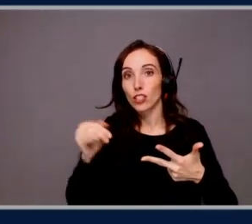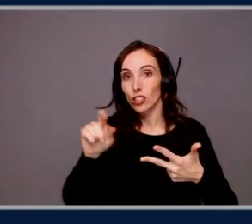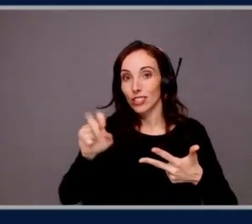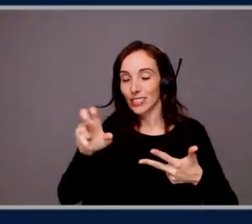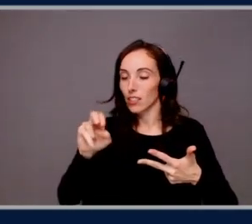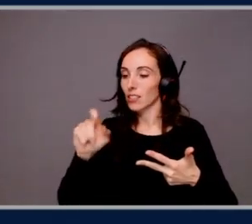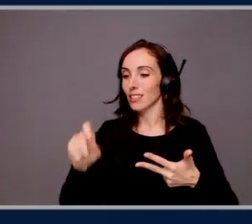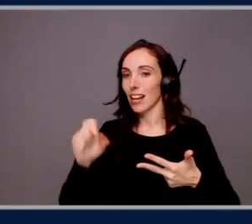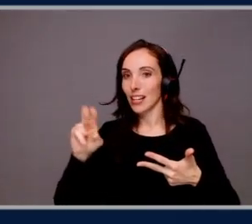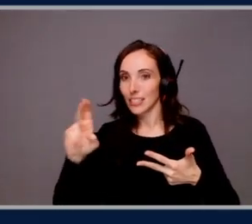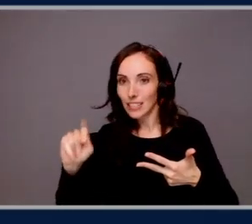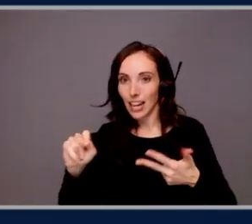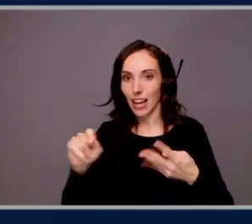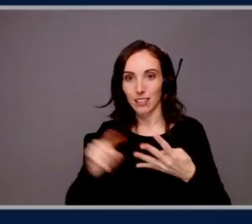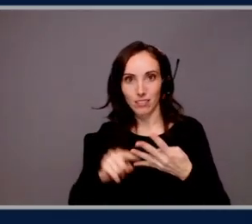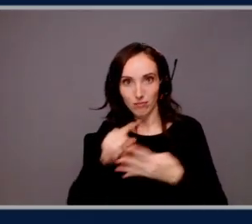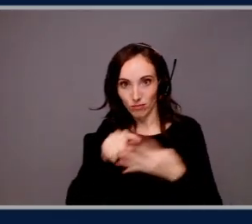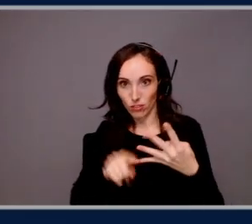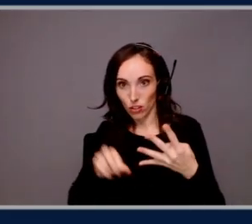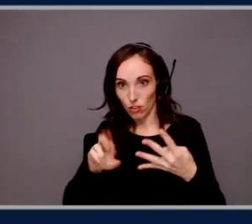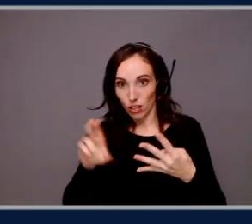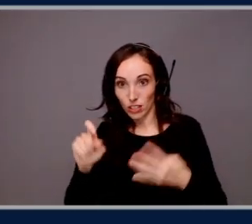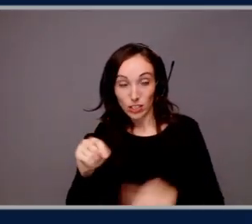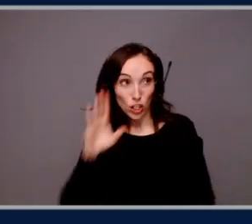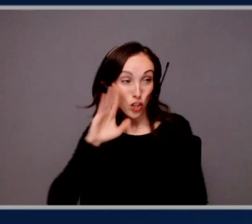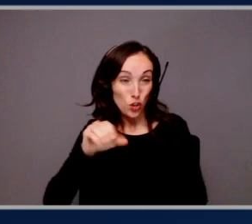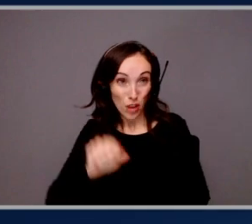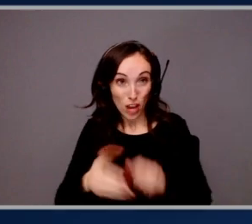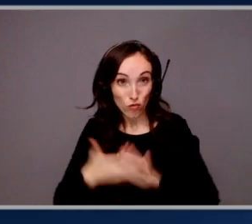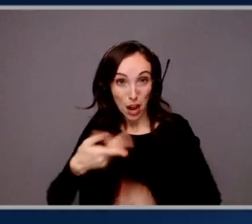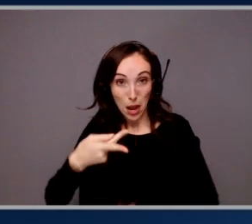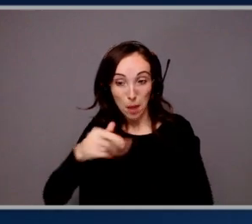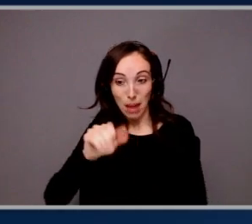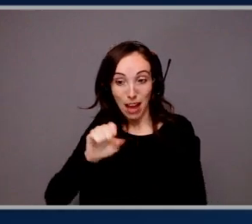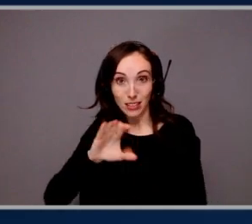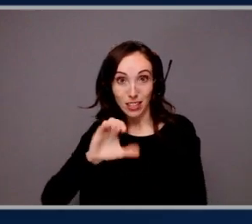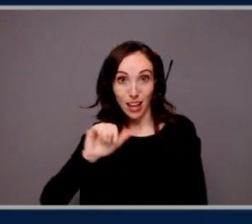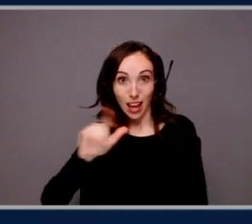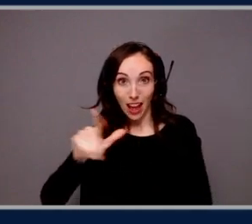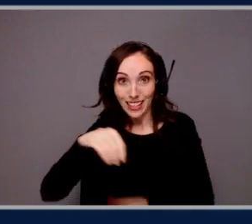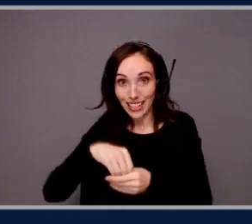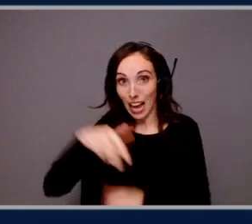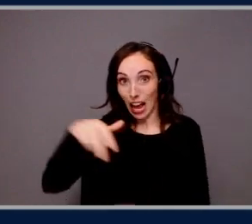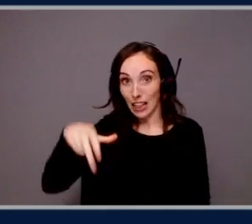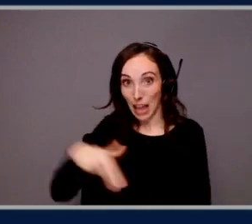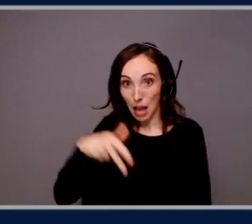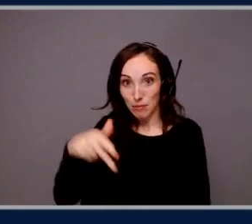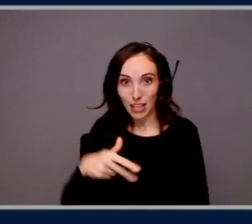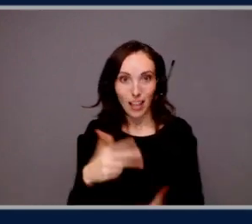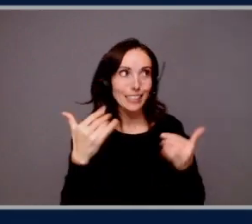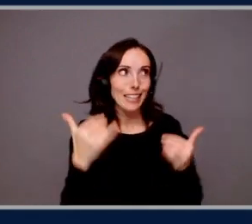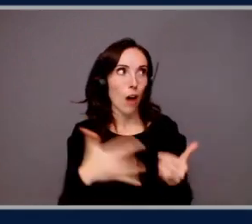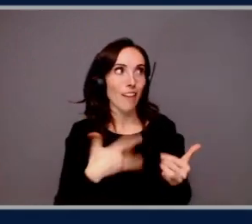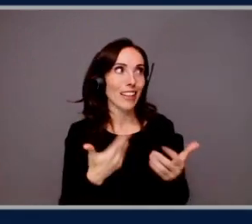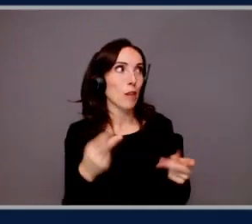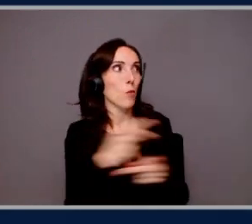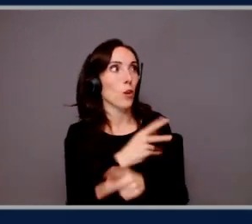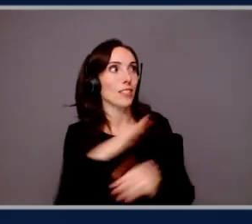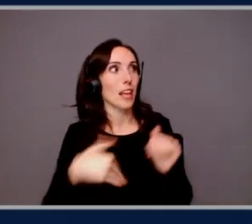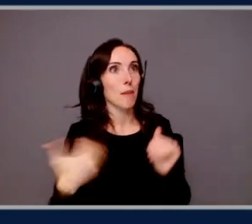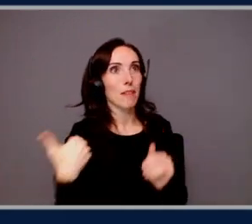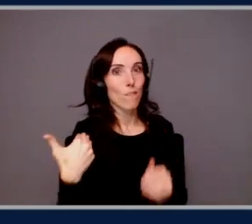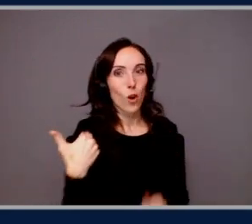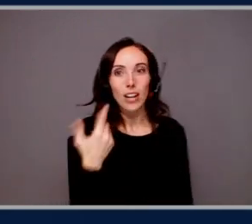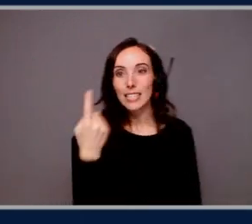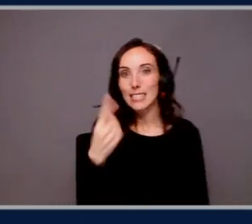you can run Pascal in Lambda? I did not know that, and I feel like I'm worse off for knowing now. Somebody made a Lambda layer